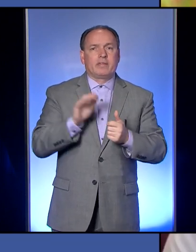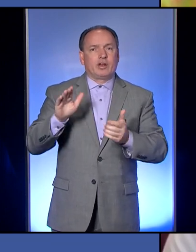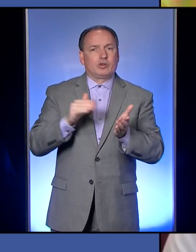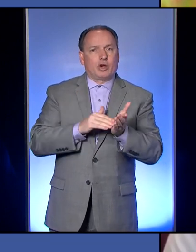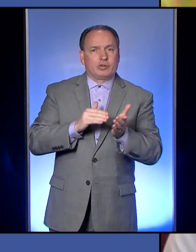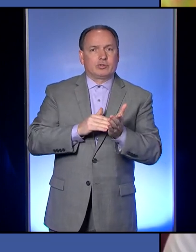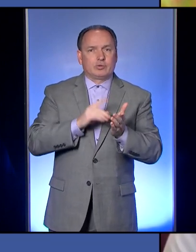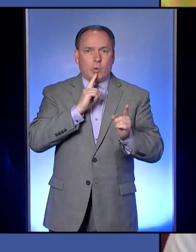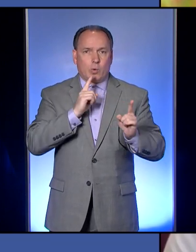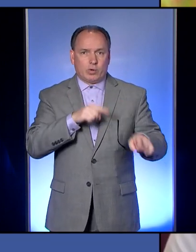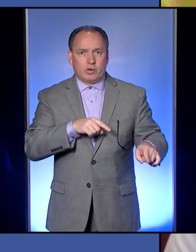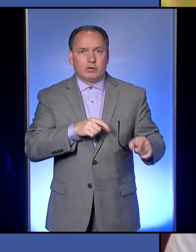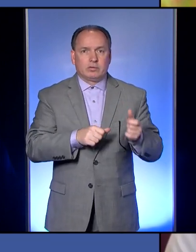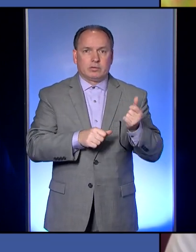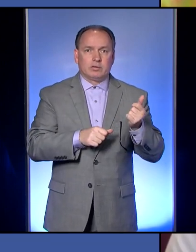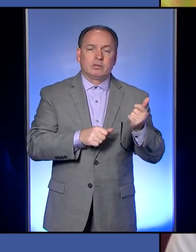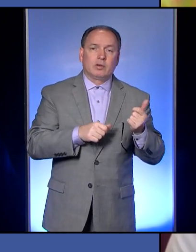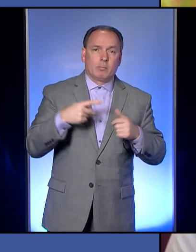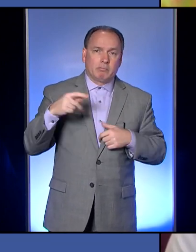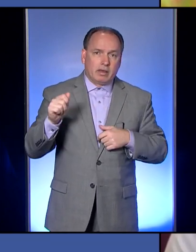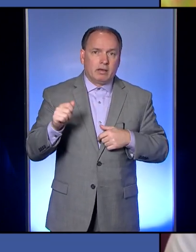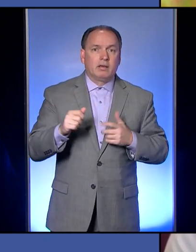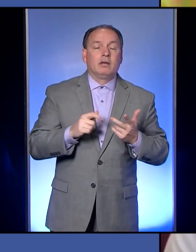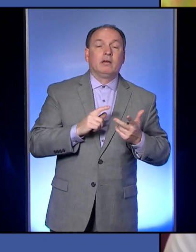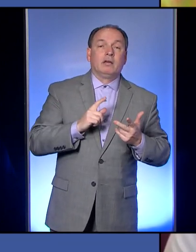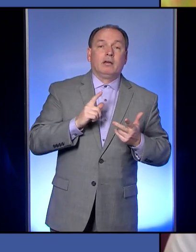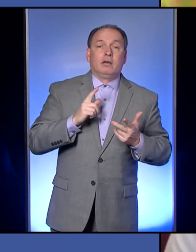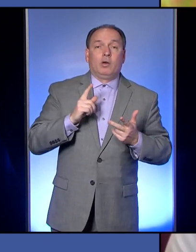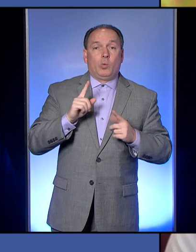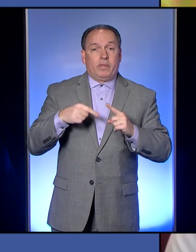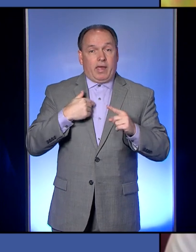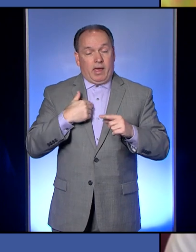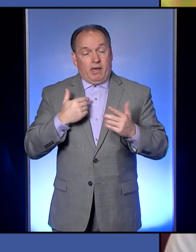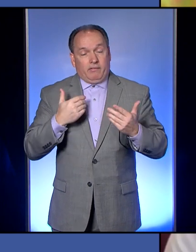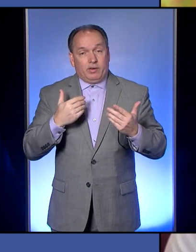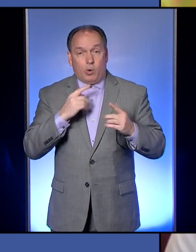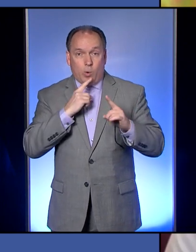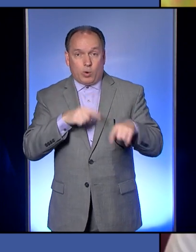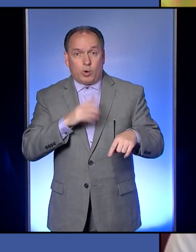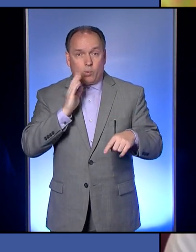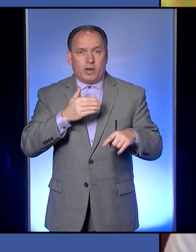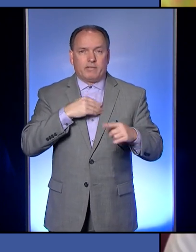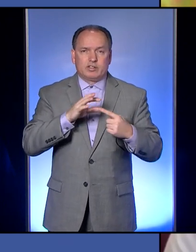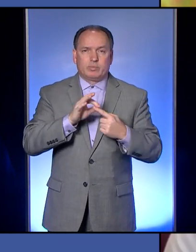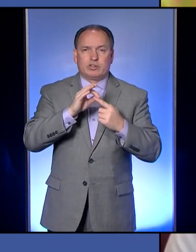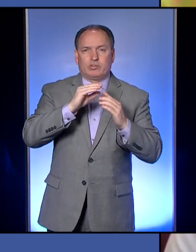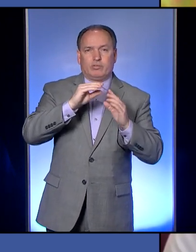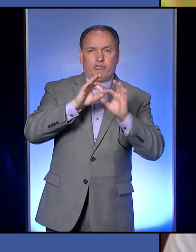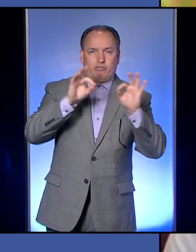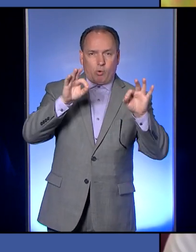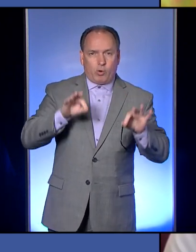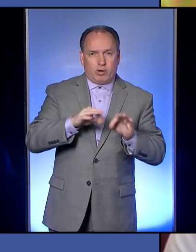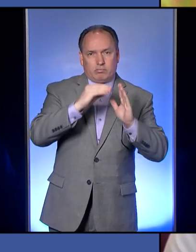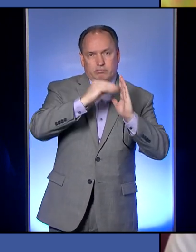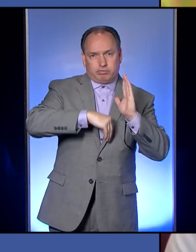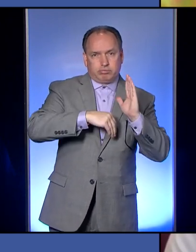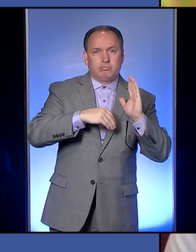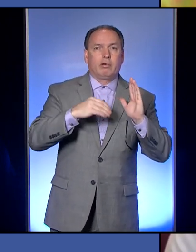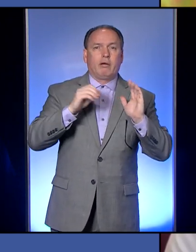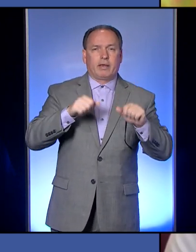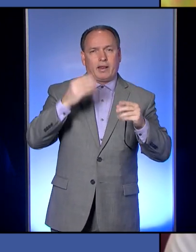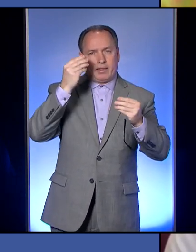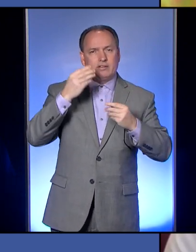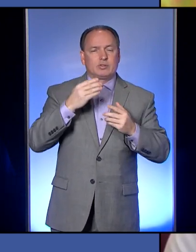physician's assistant. And when they have an order, what we do is we're going to have a special form that they can fill out letting us know